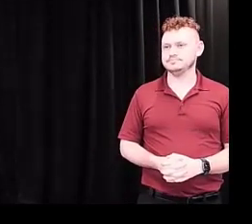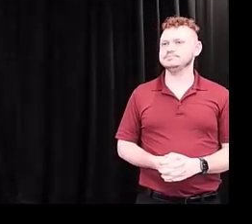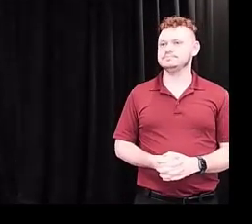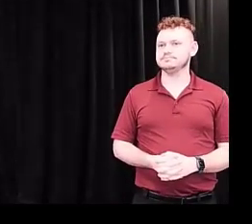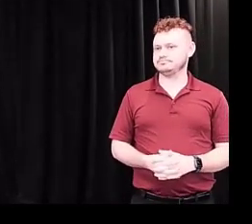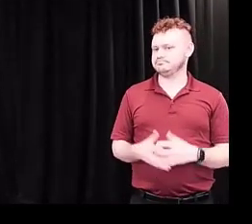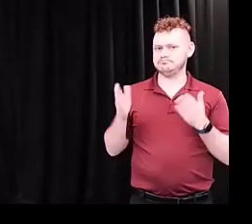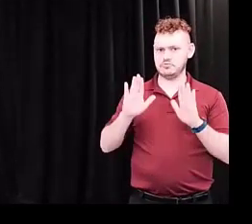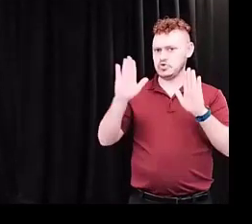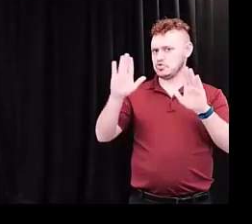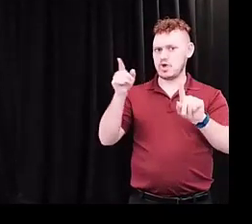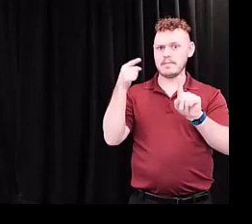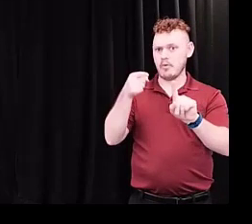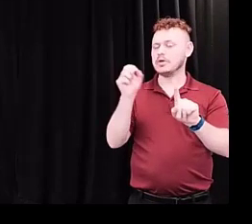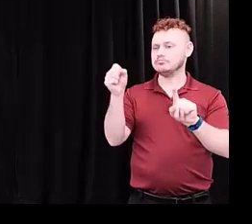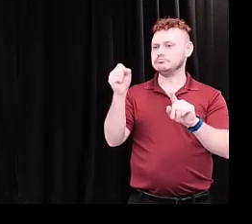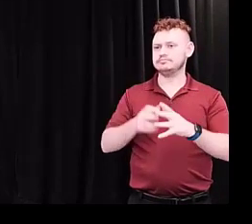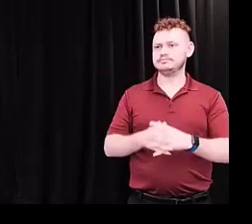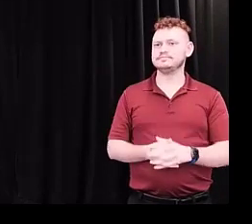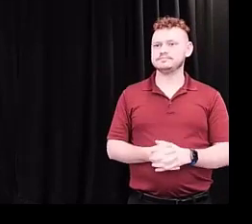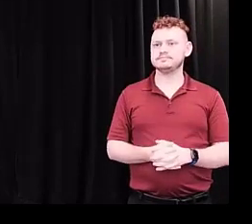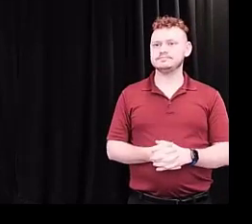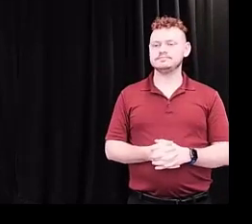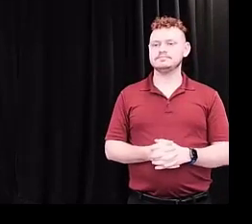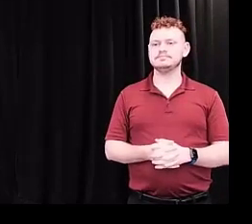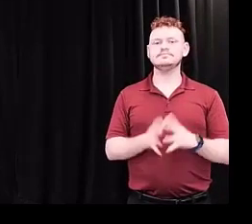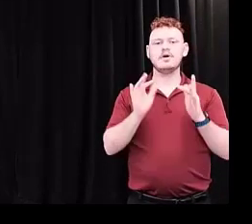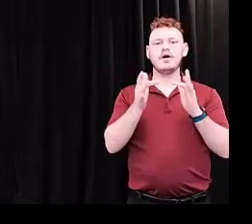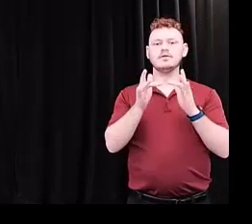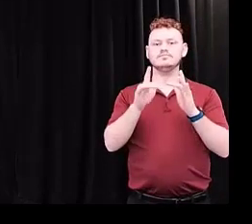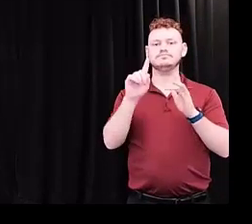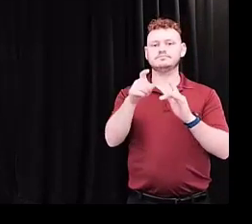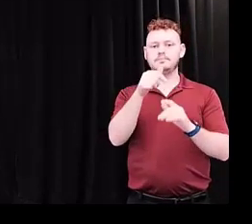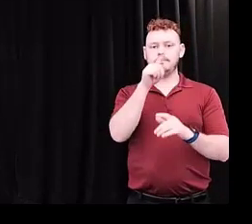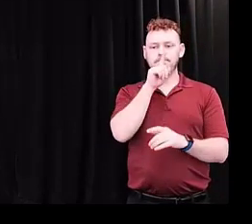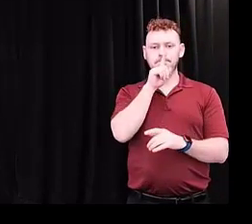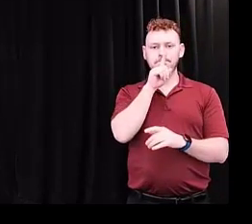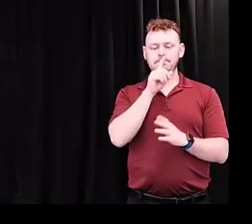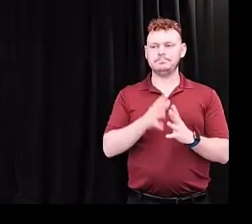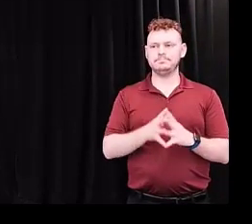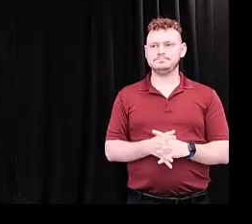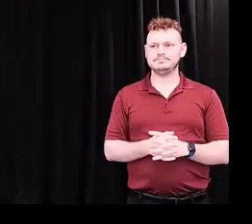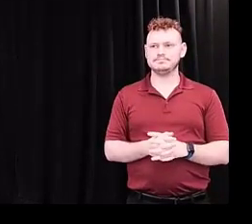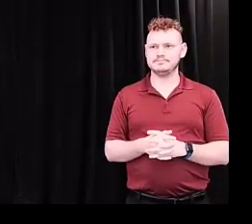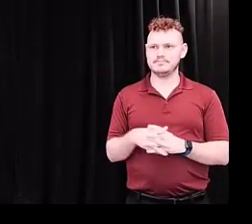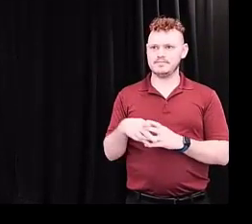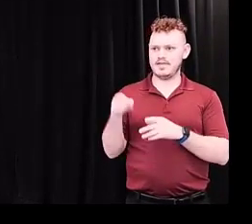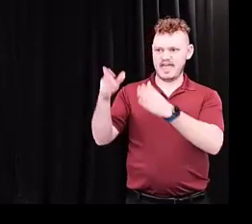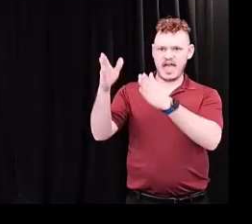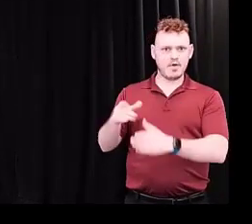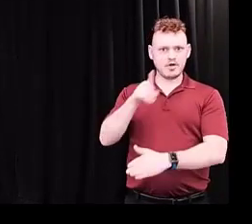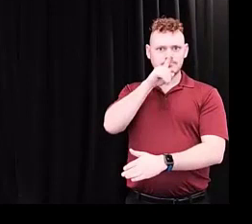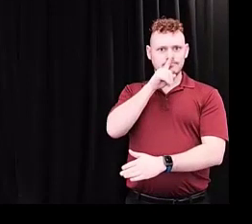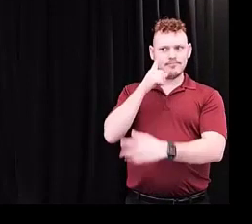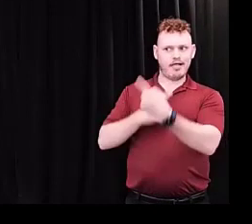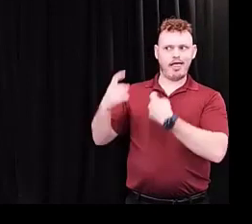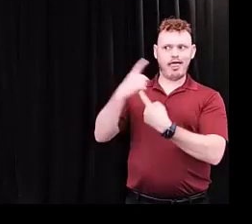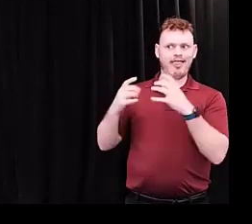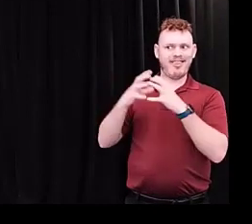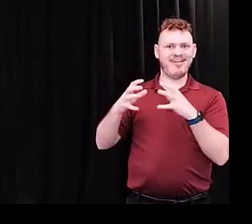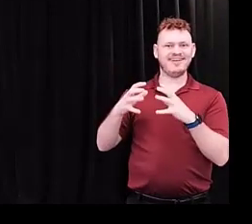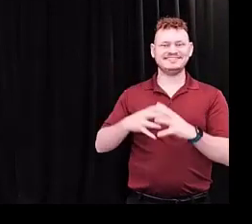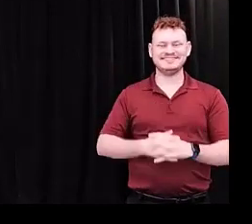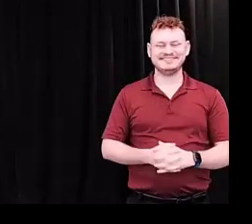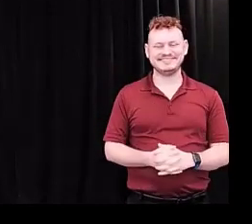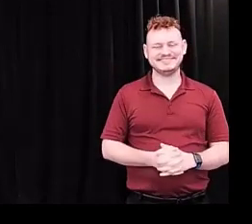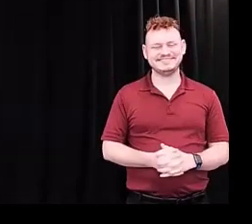Yeah, that's a great point. Yeah. We have another question from Anonymous. They ask a lot of questions. They do. They're very, very